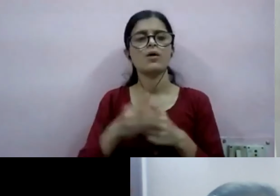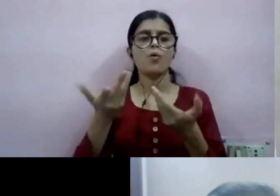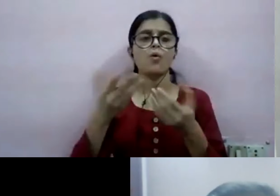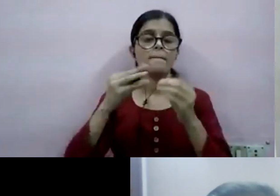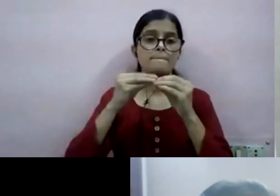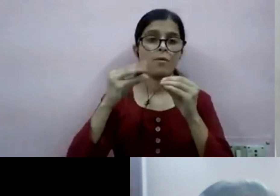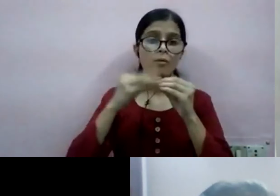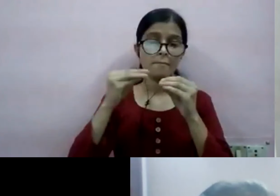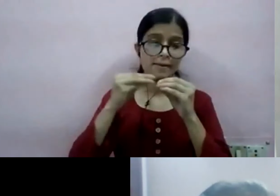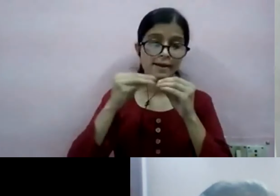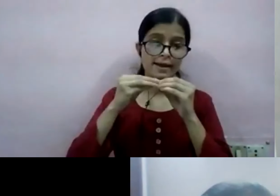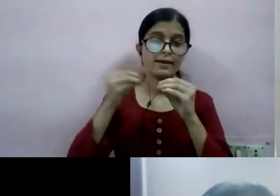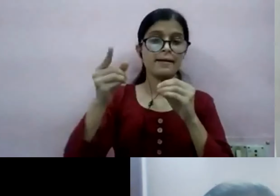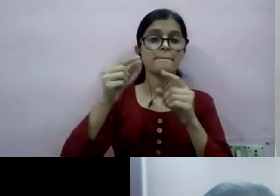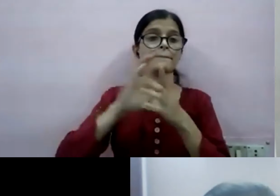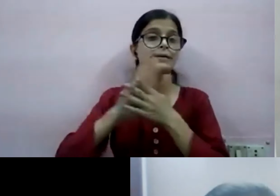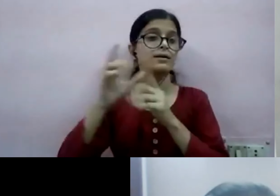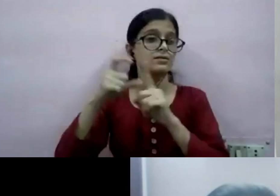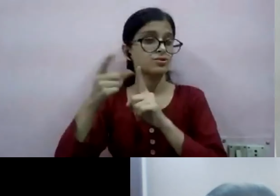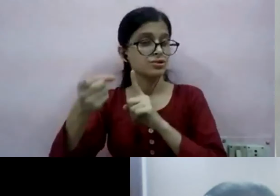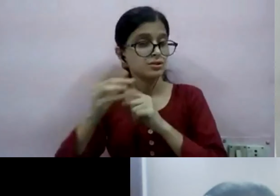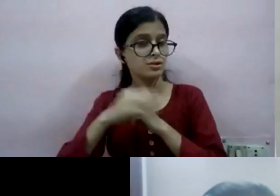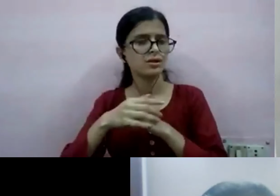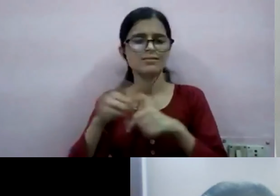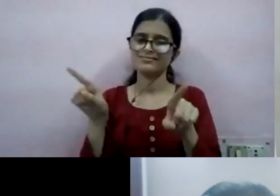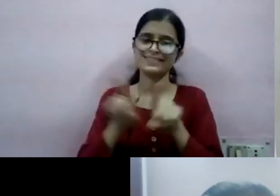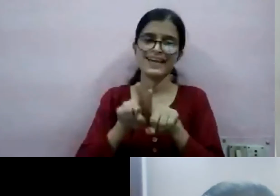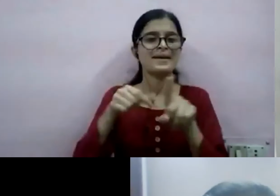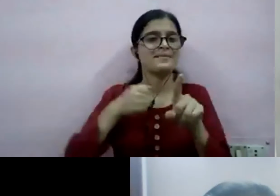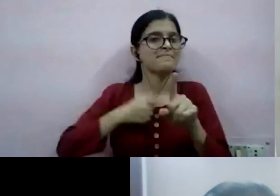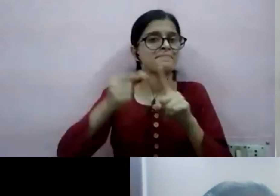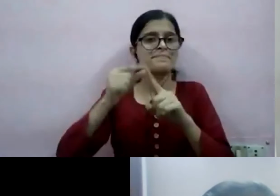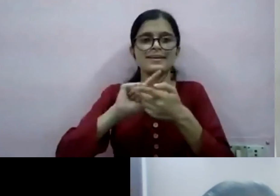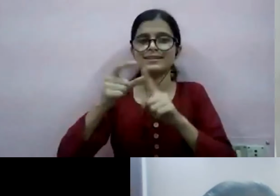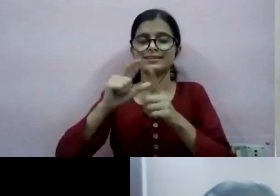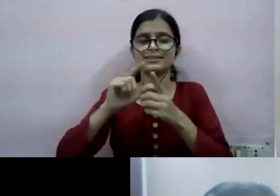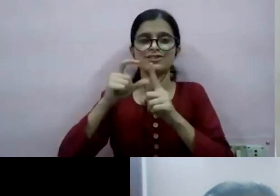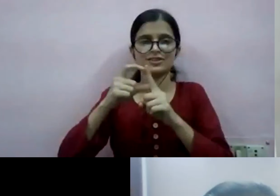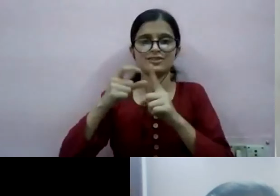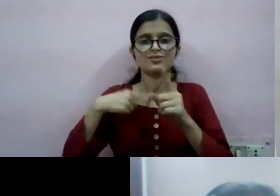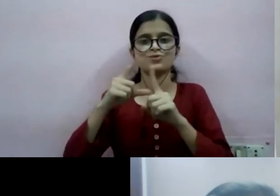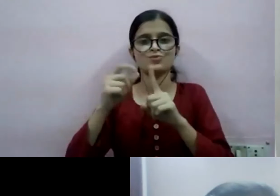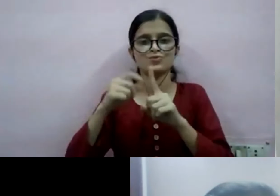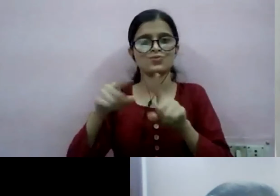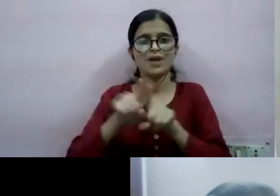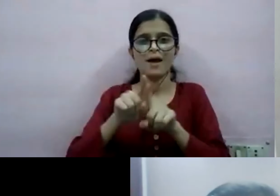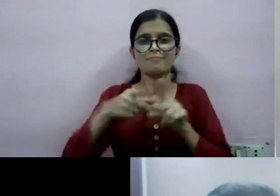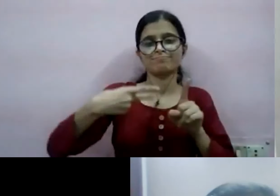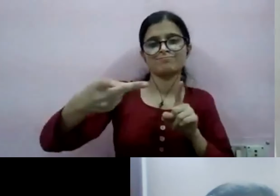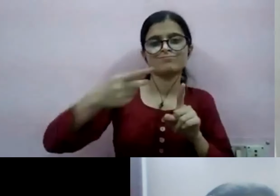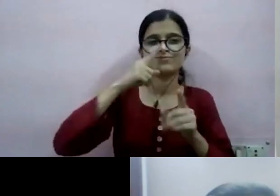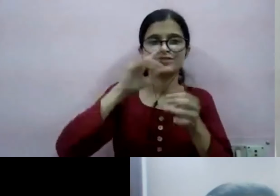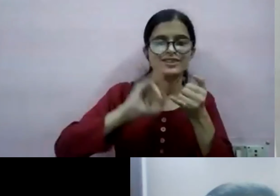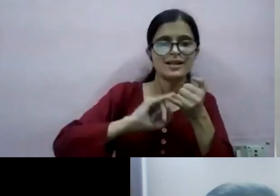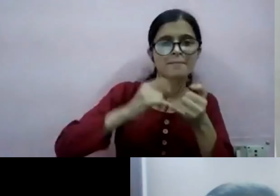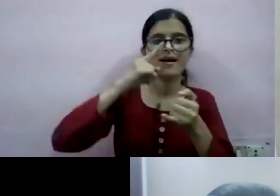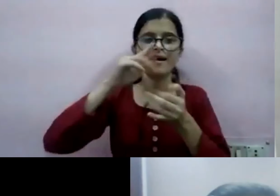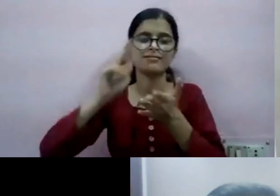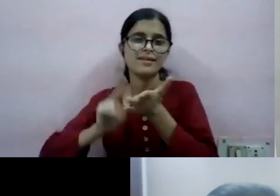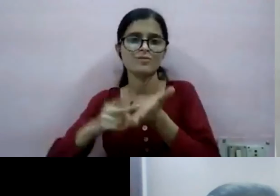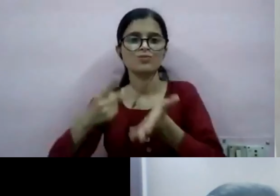her PhD, where I also did my PhD. So in a way, Shilpa and I share